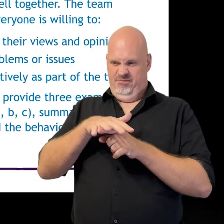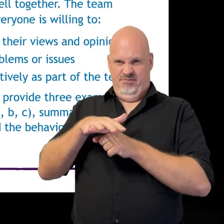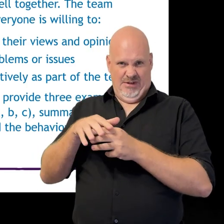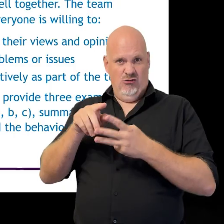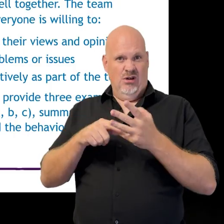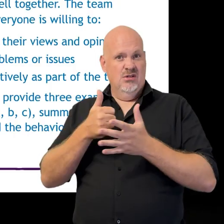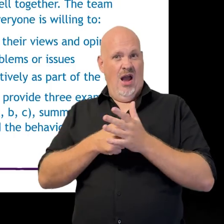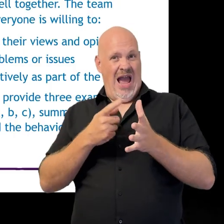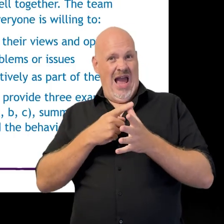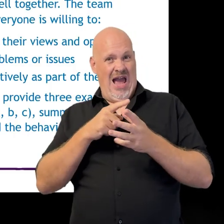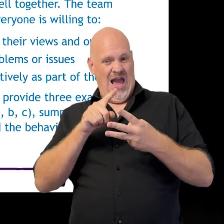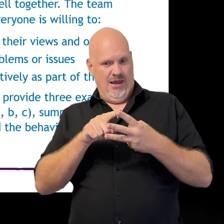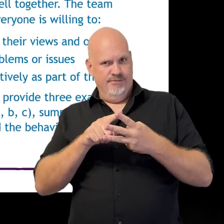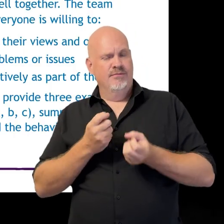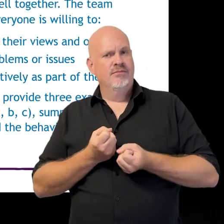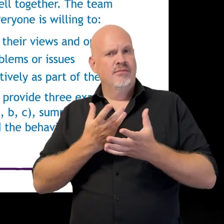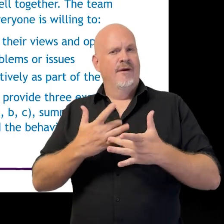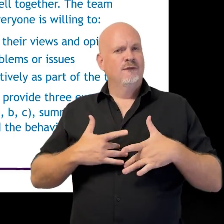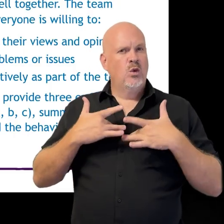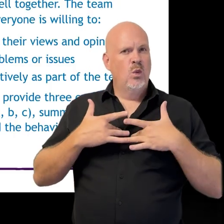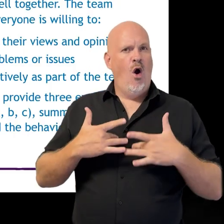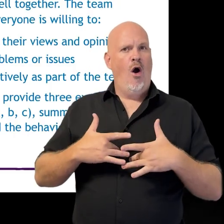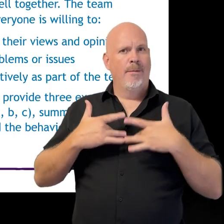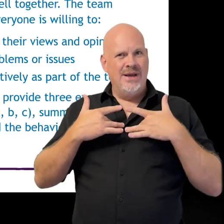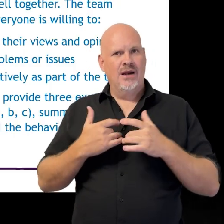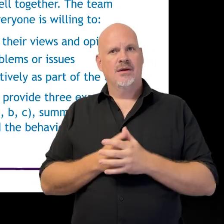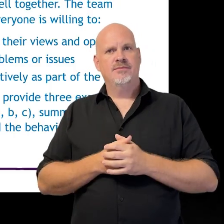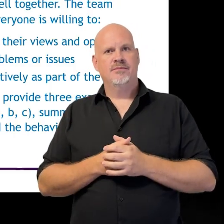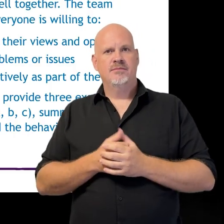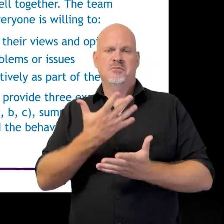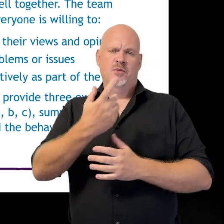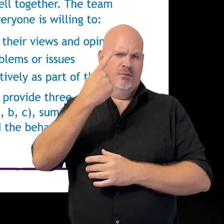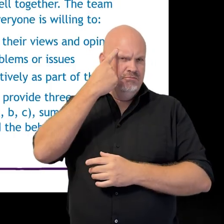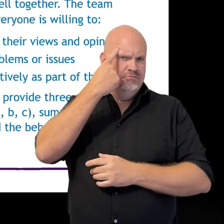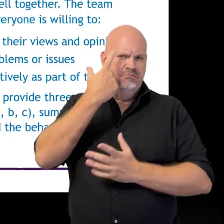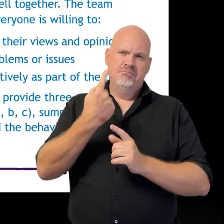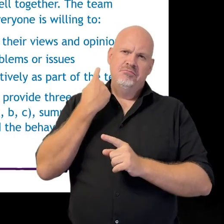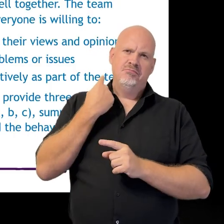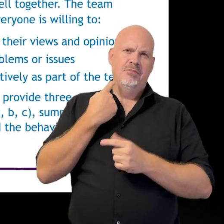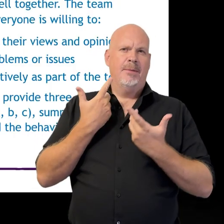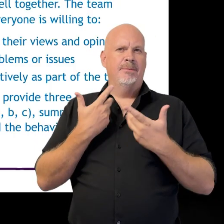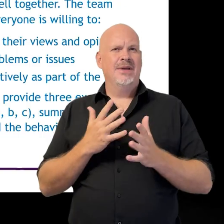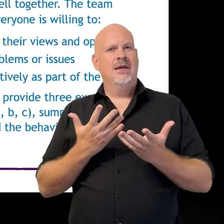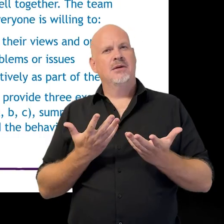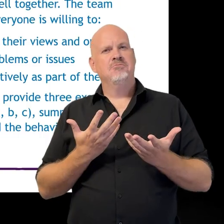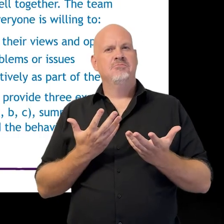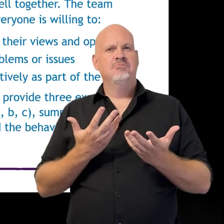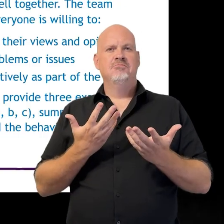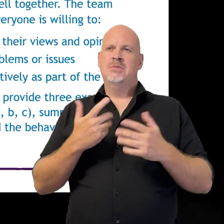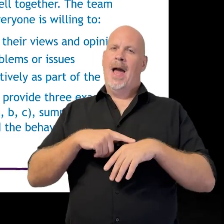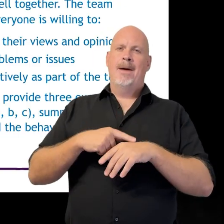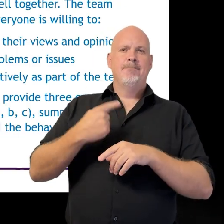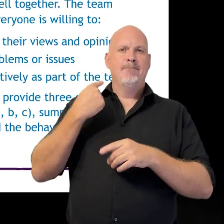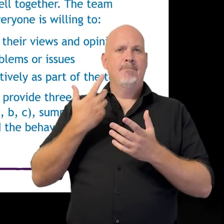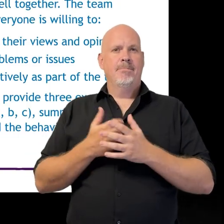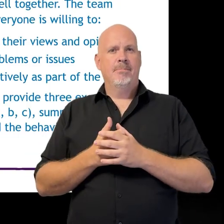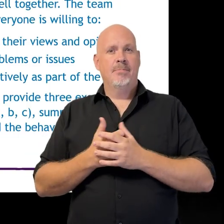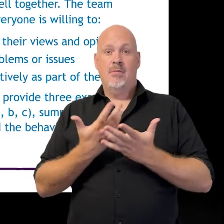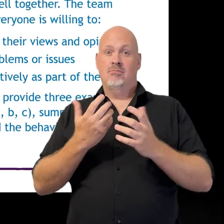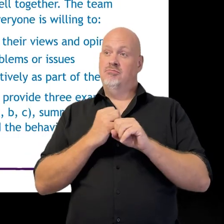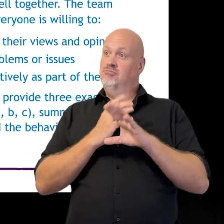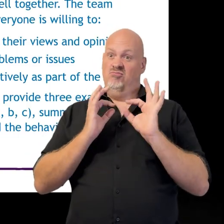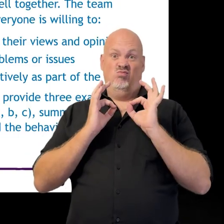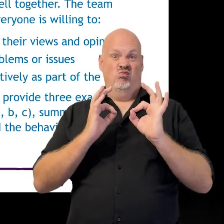own values, and they are that everyone is willing to contribute their views and opinions, clarify problems